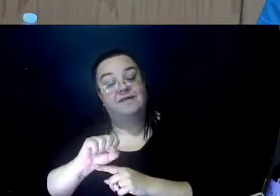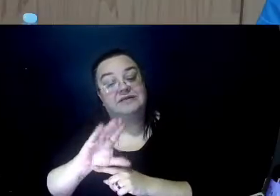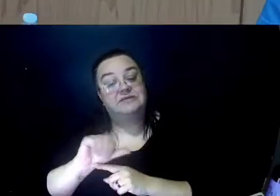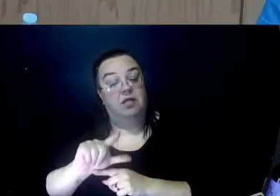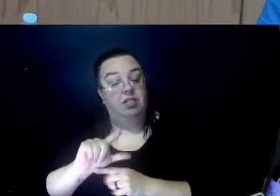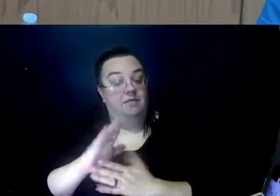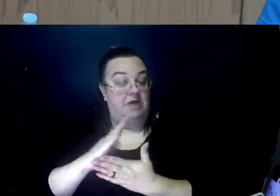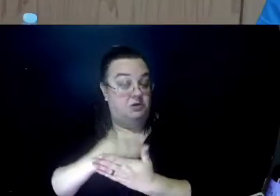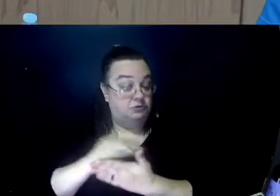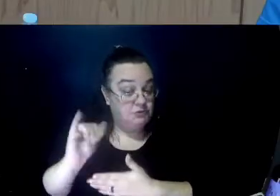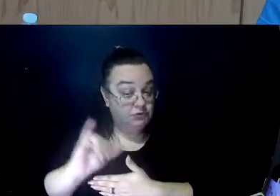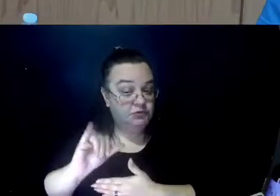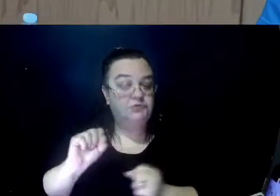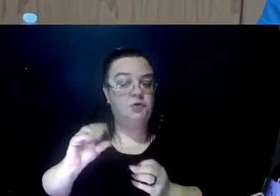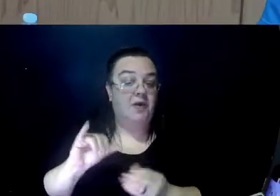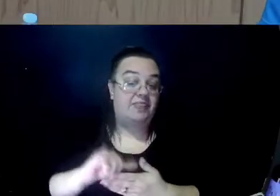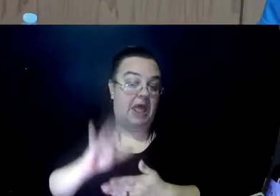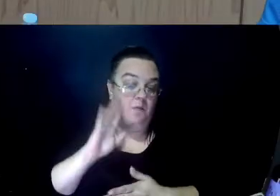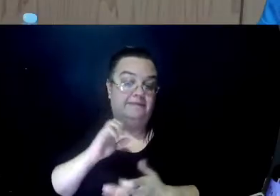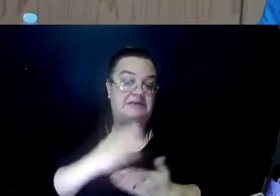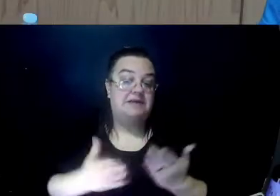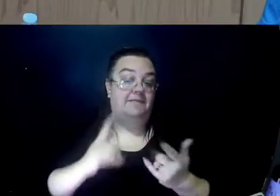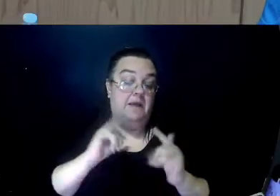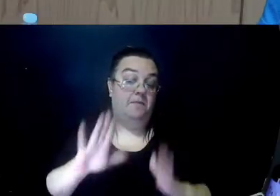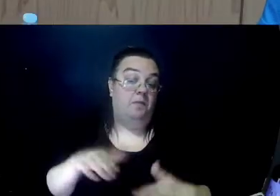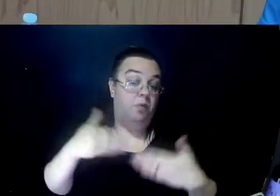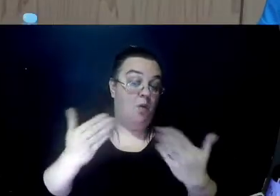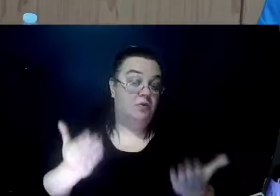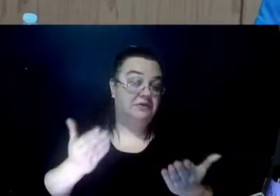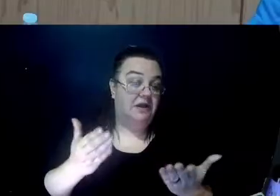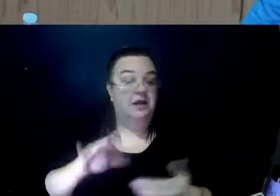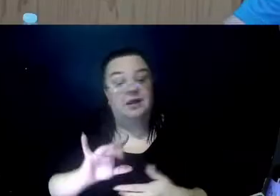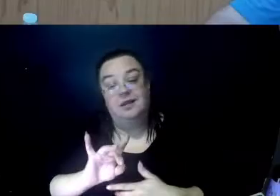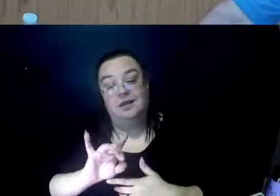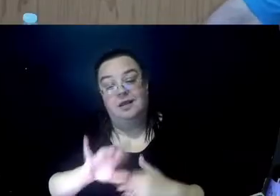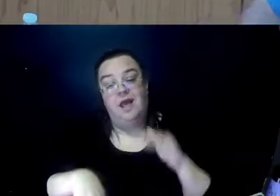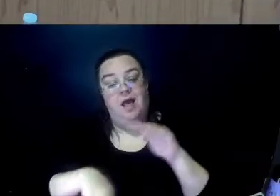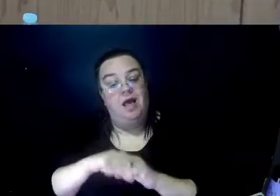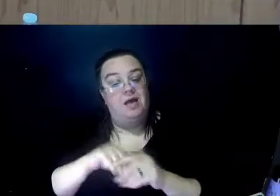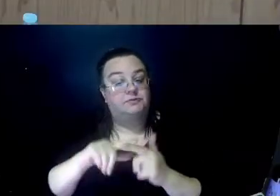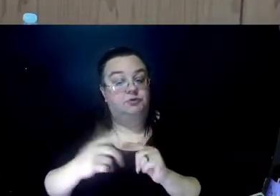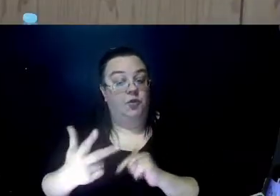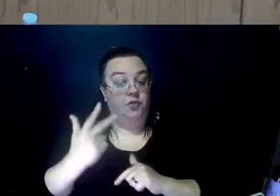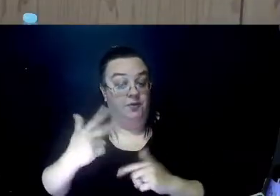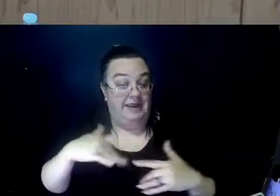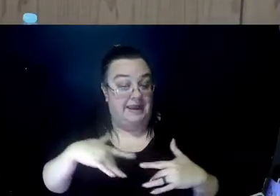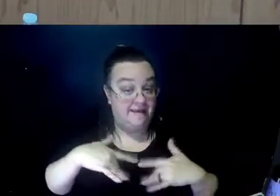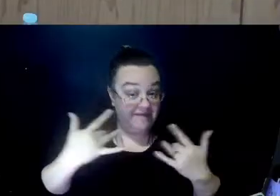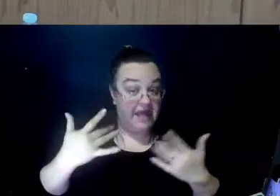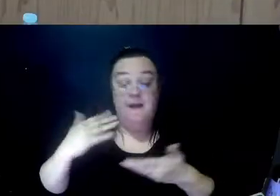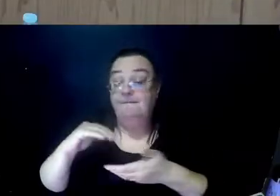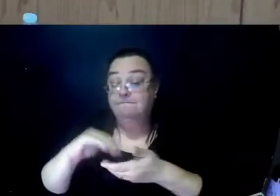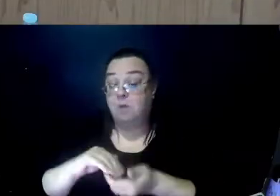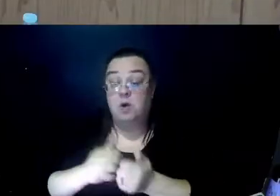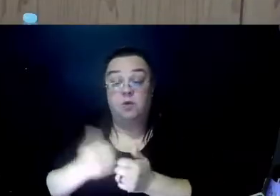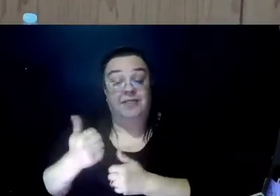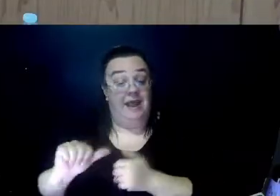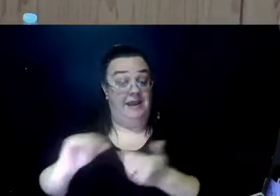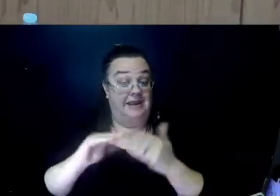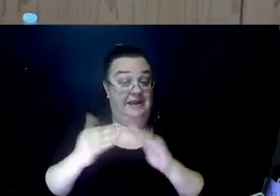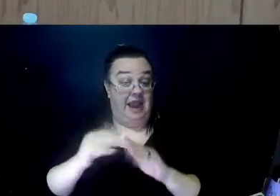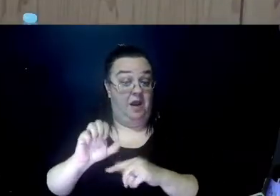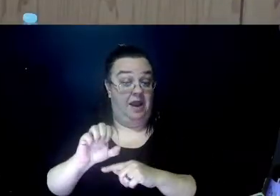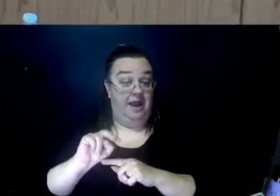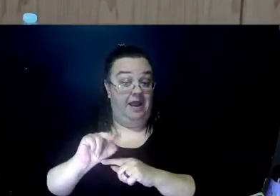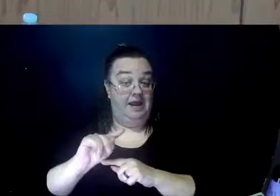something proposing 8 up to 3 events, partnering with any town entity